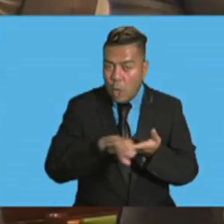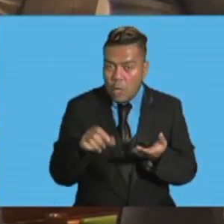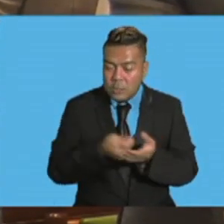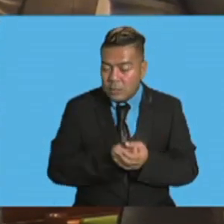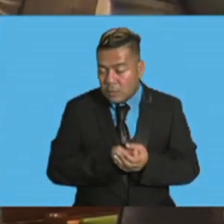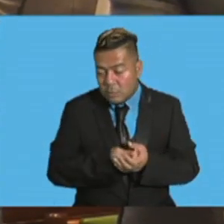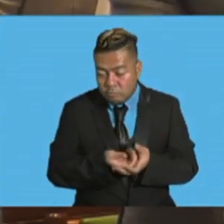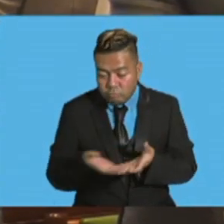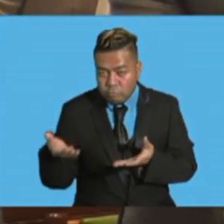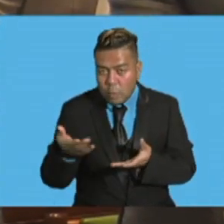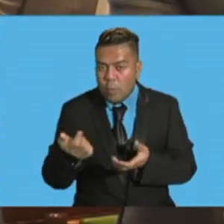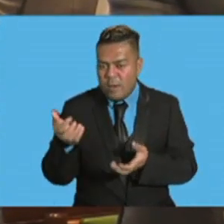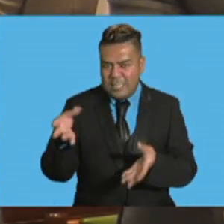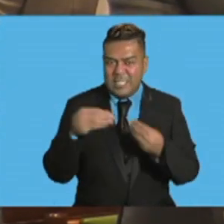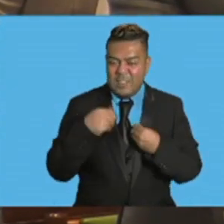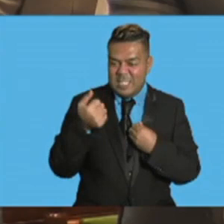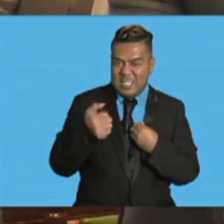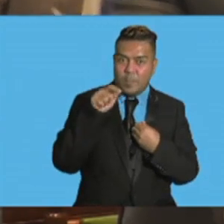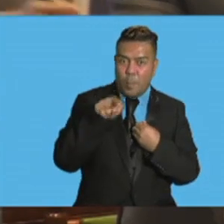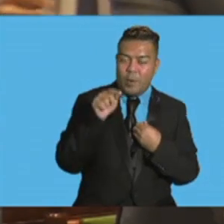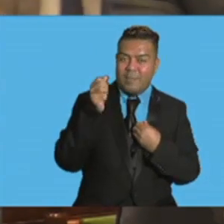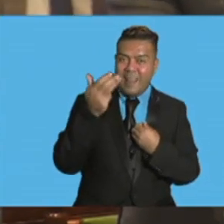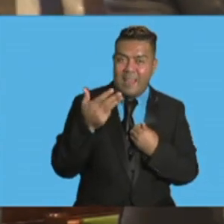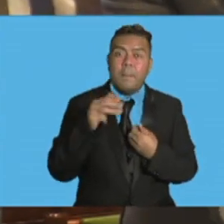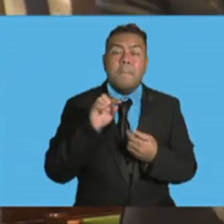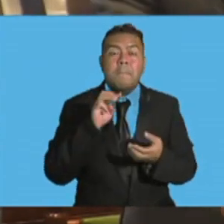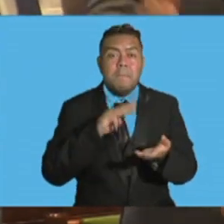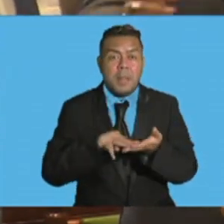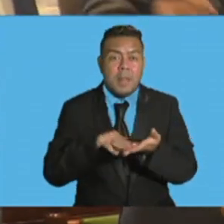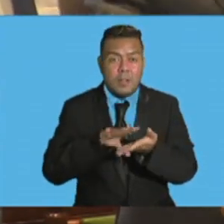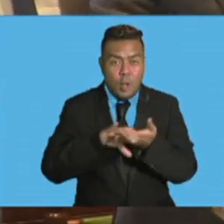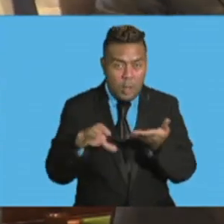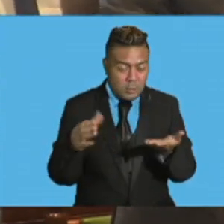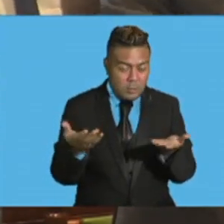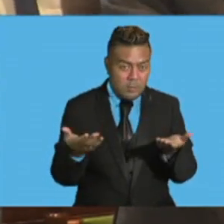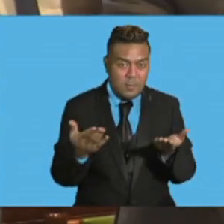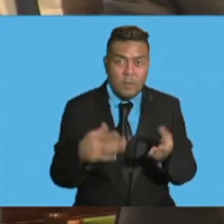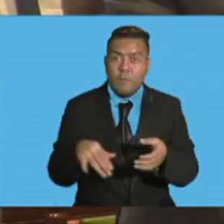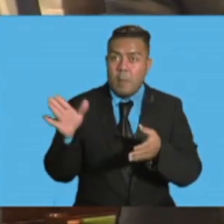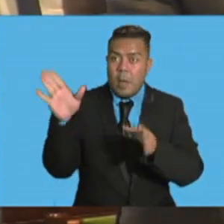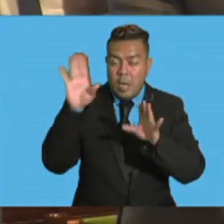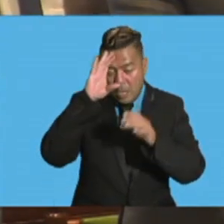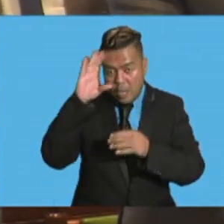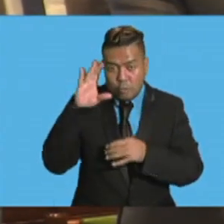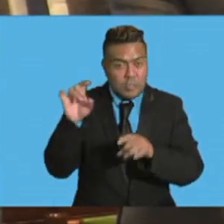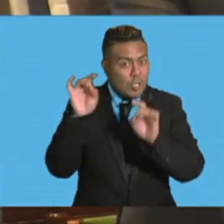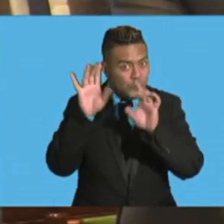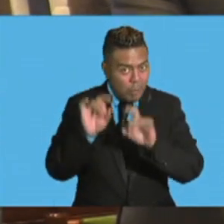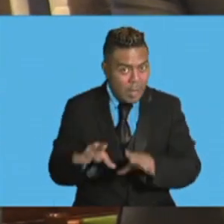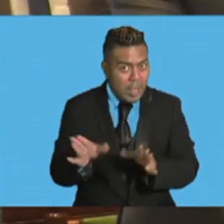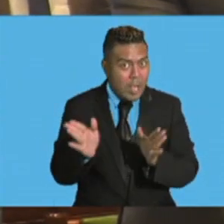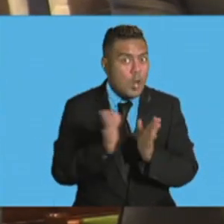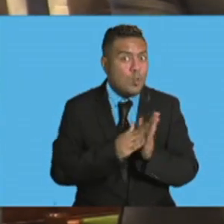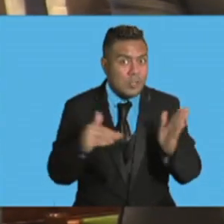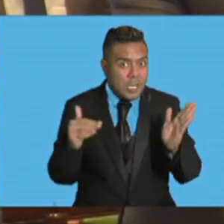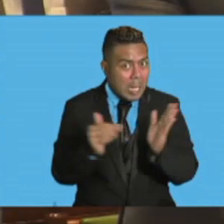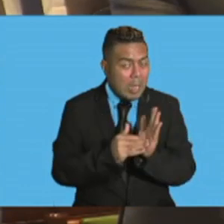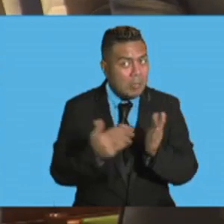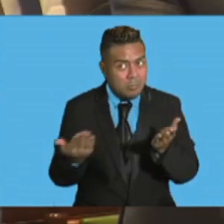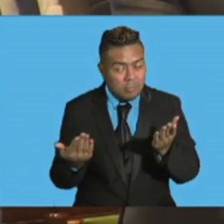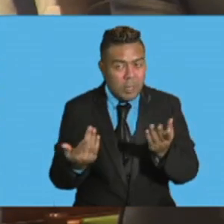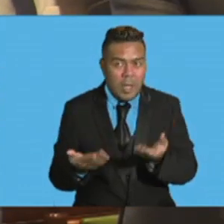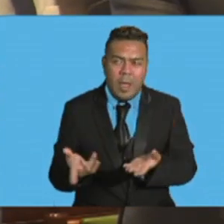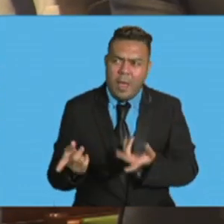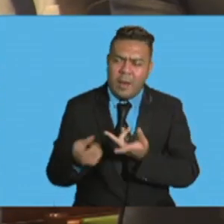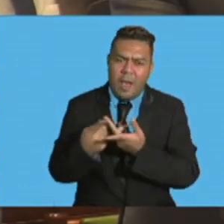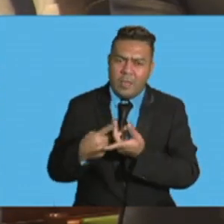received $6.9 million in cash sponsorship, including from countries like Australia and New Zealand. And also the remaining was